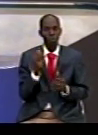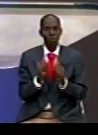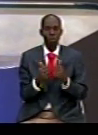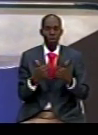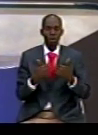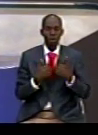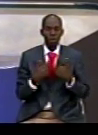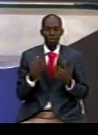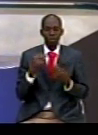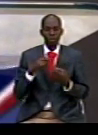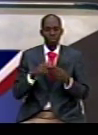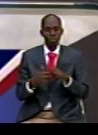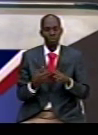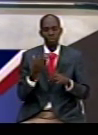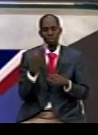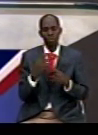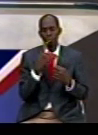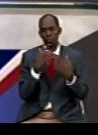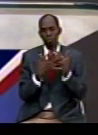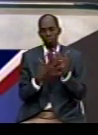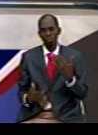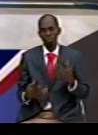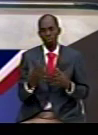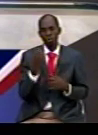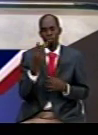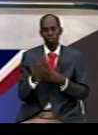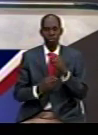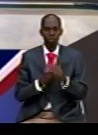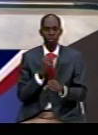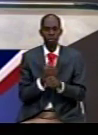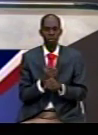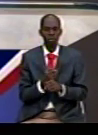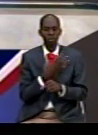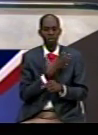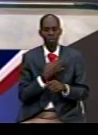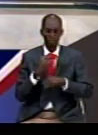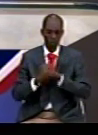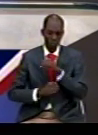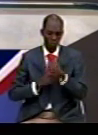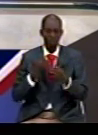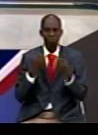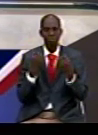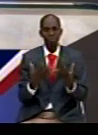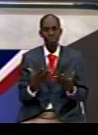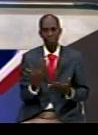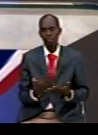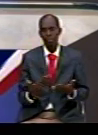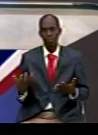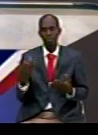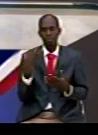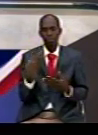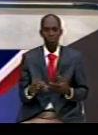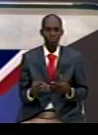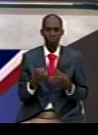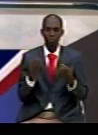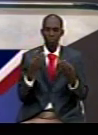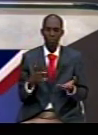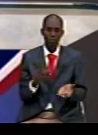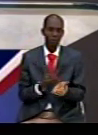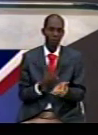an issue of blood 12 years and had suffered many things of many